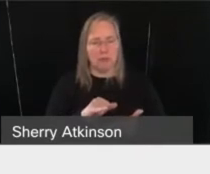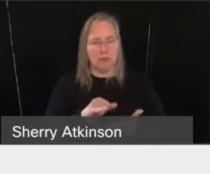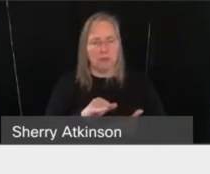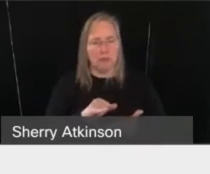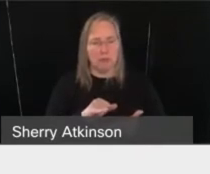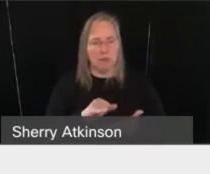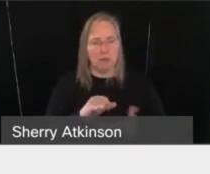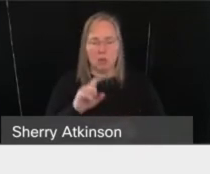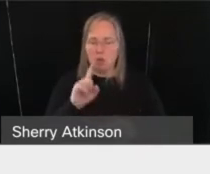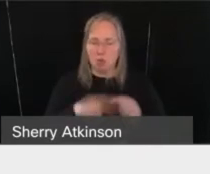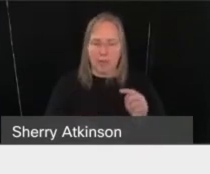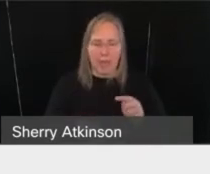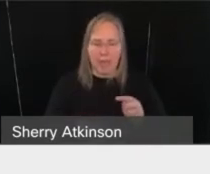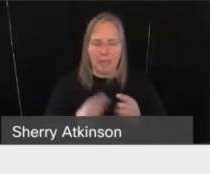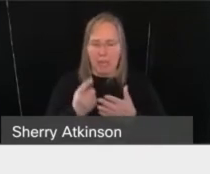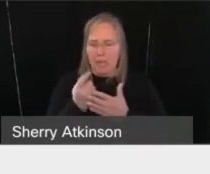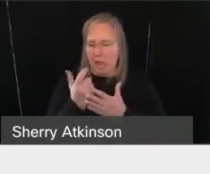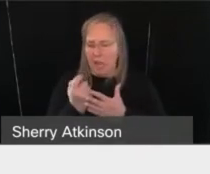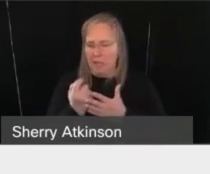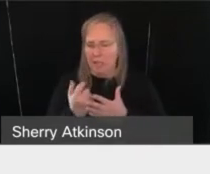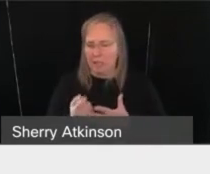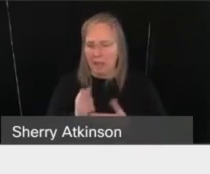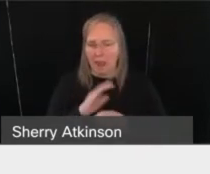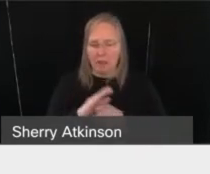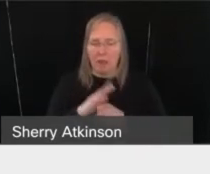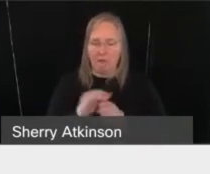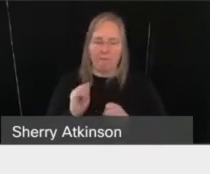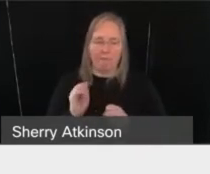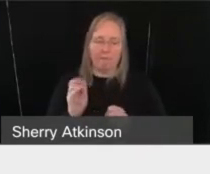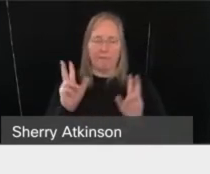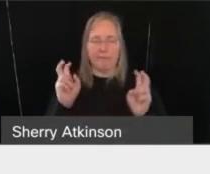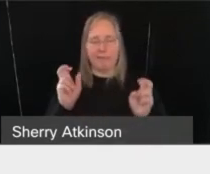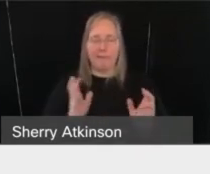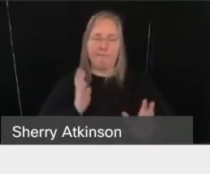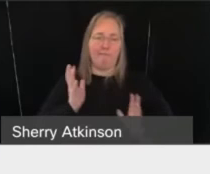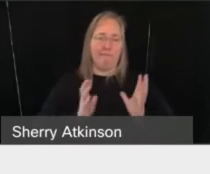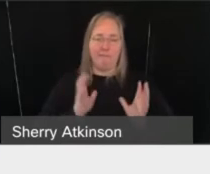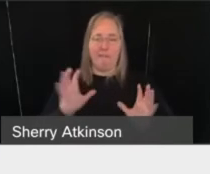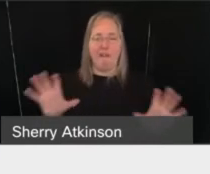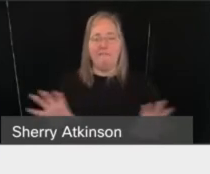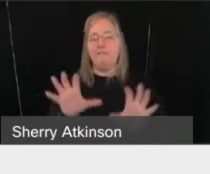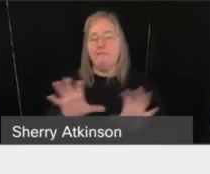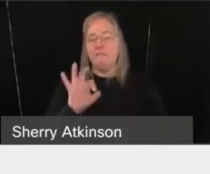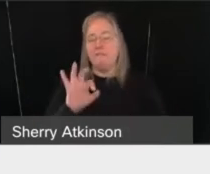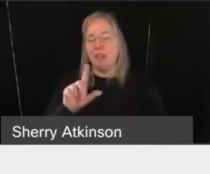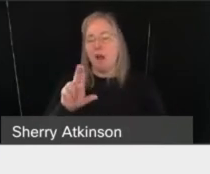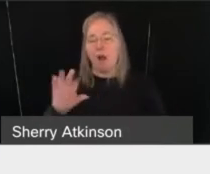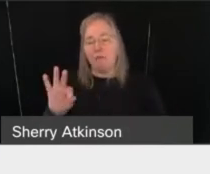you can't cut enough sort of fluff, if you want to call it that, or enough,